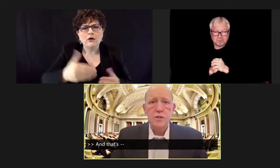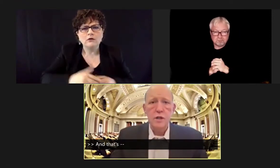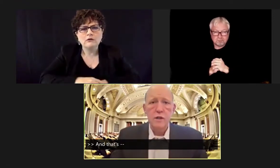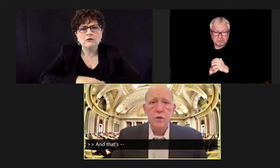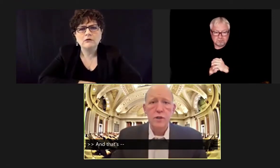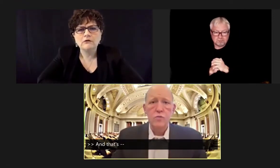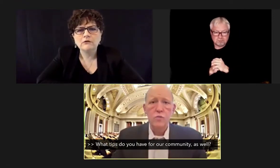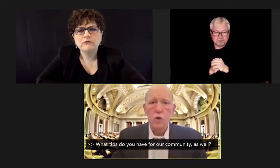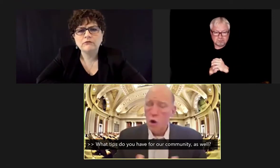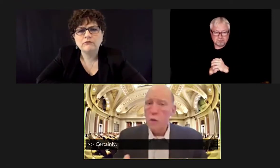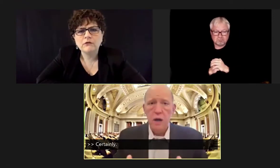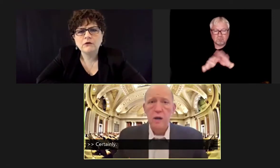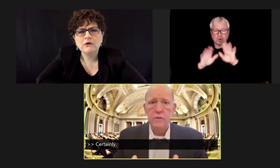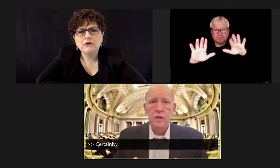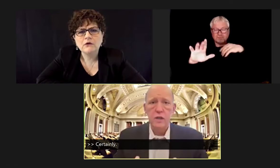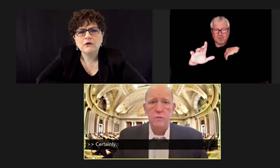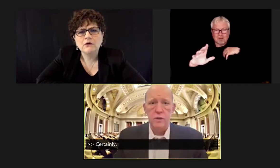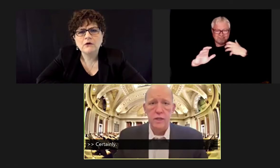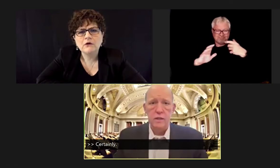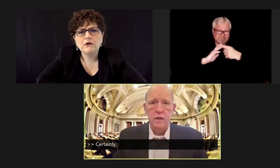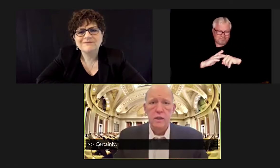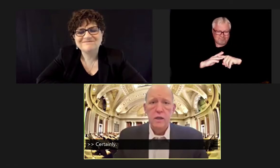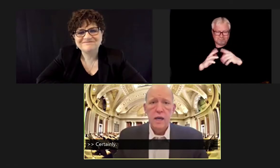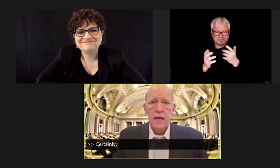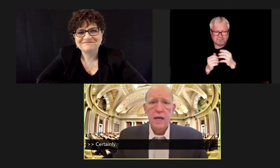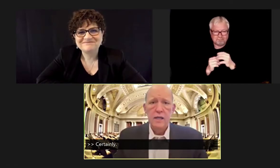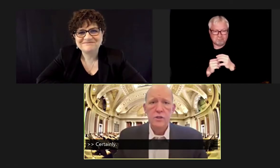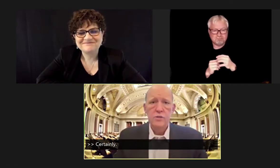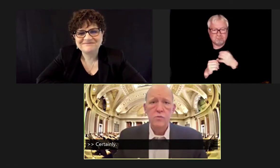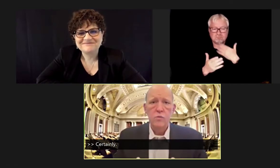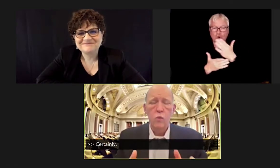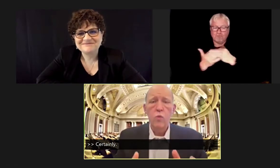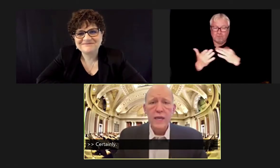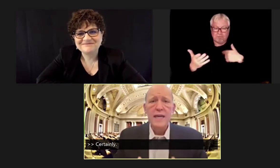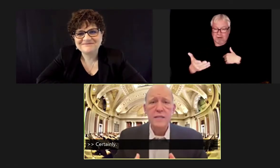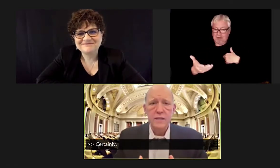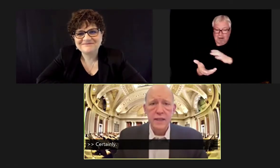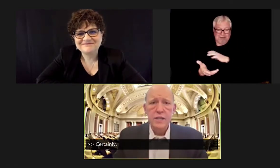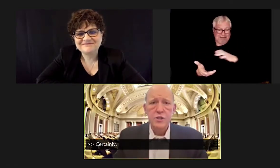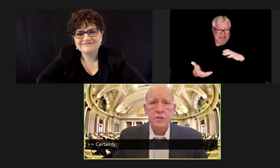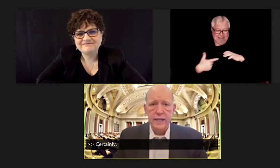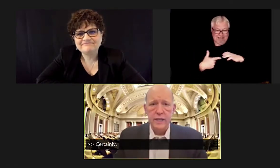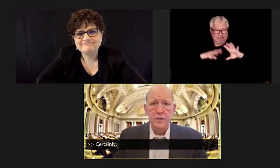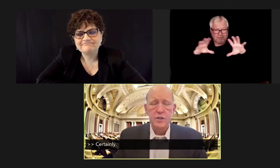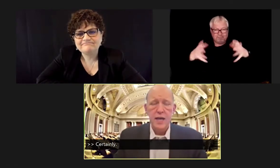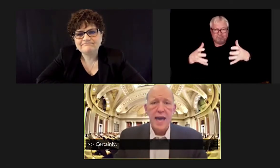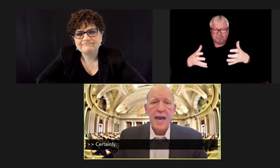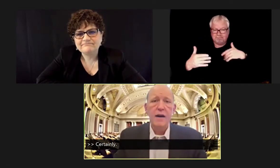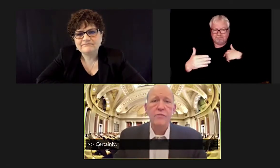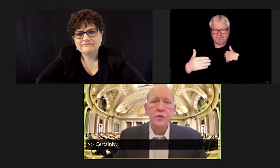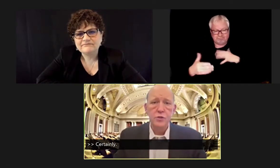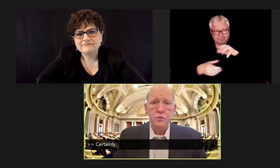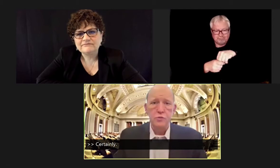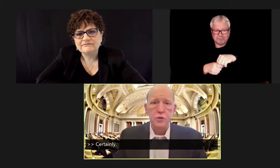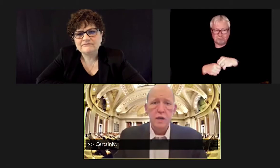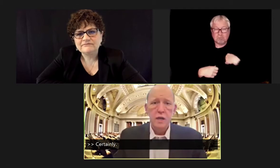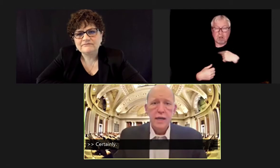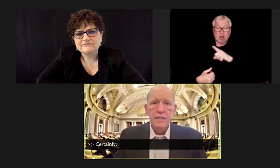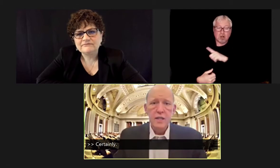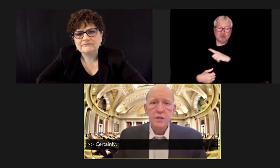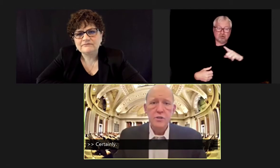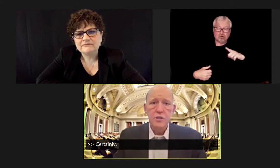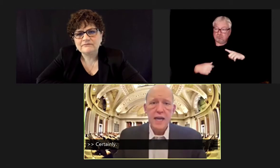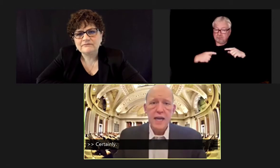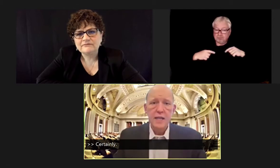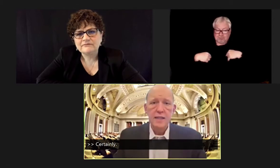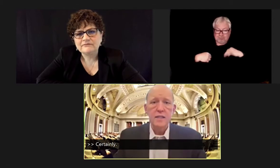Certainly. So I'll start off with, we're all part of the community. And what we as legislators have to do